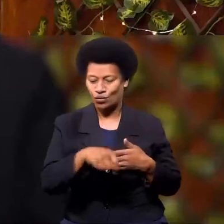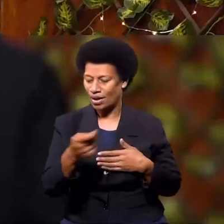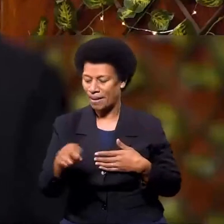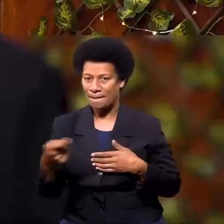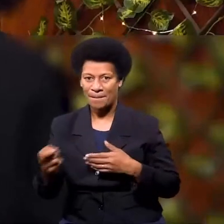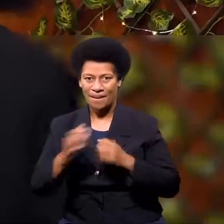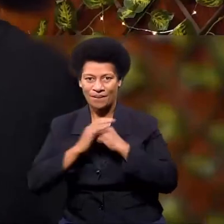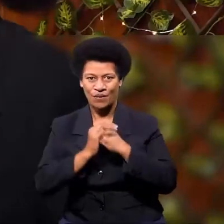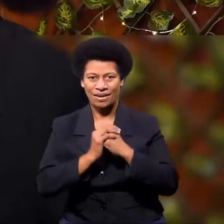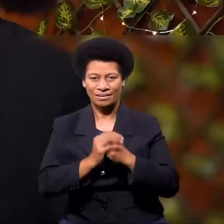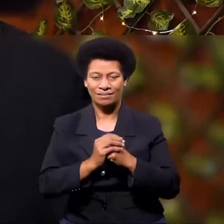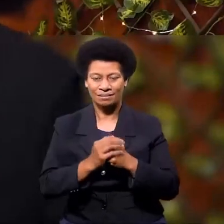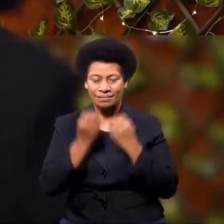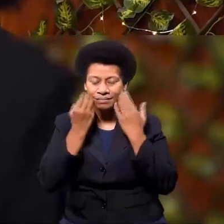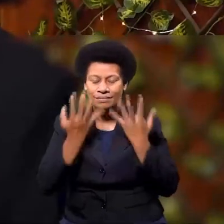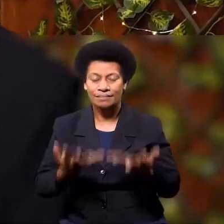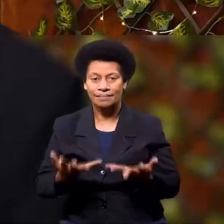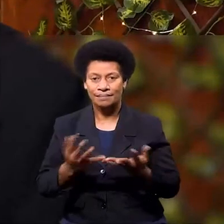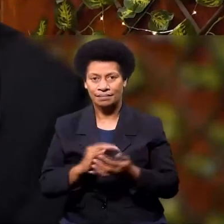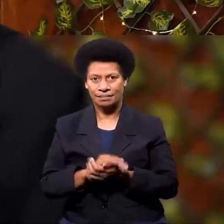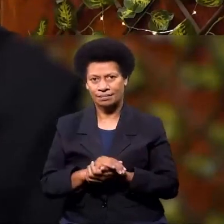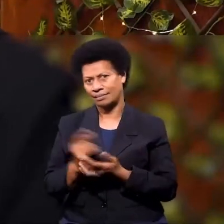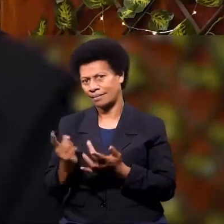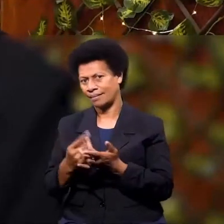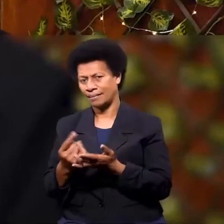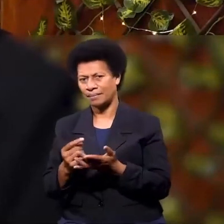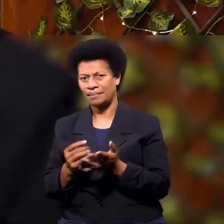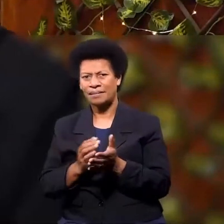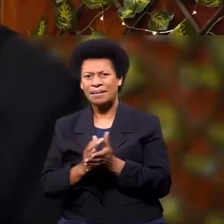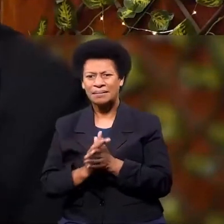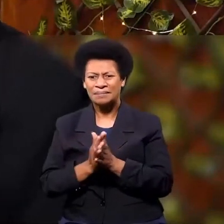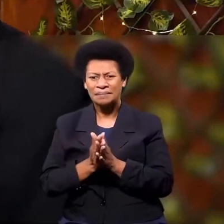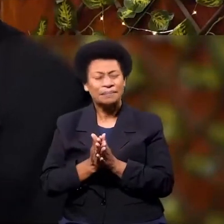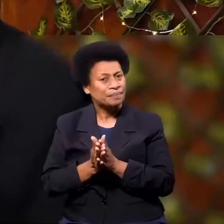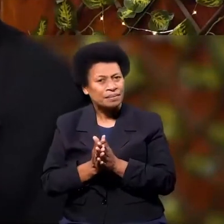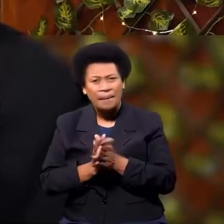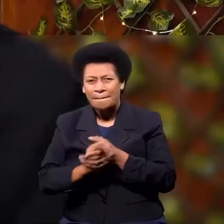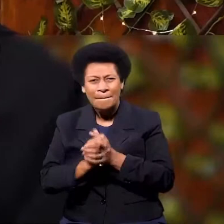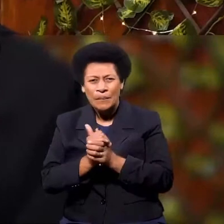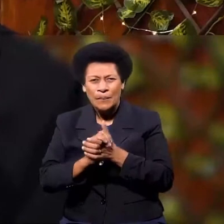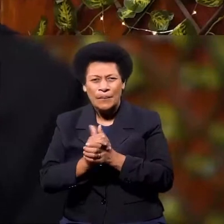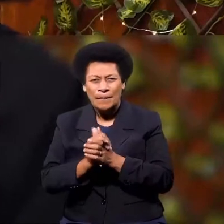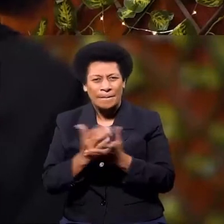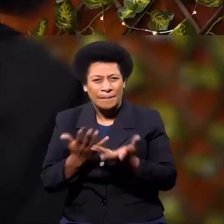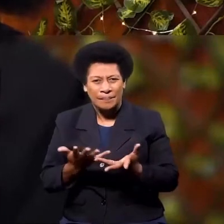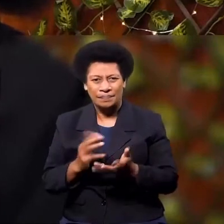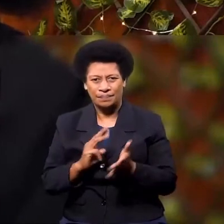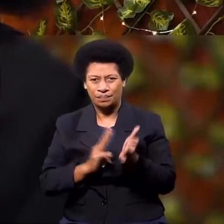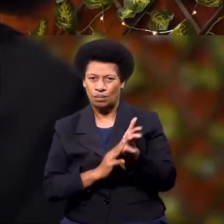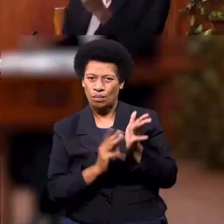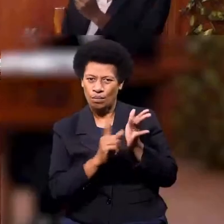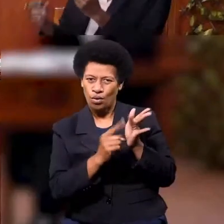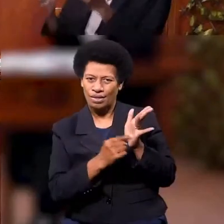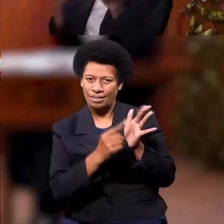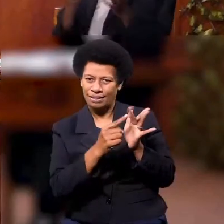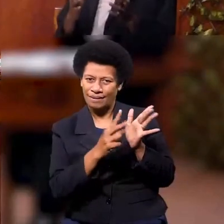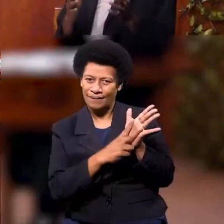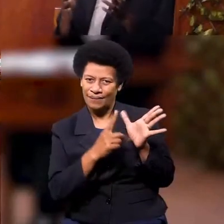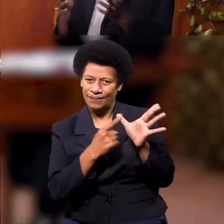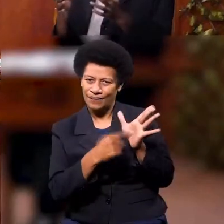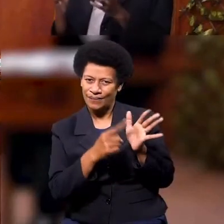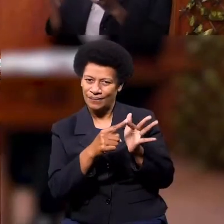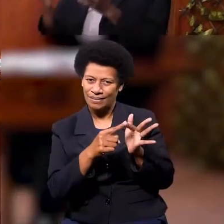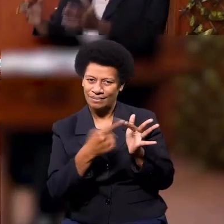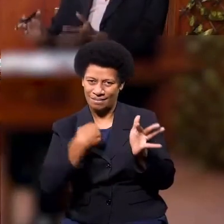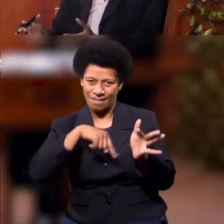others. Tala, Ms. Williams highlighted something. She said motivation. Now, what motivates us to love God with all our heart? What do you think should be,